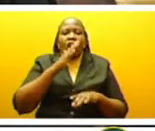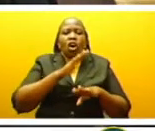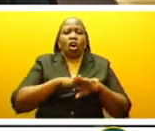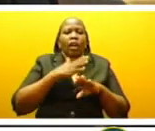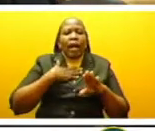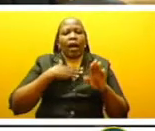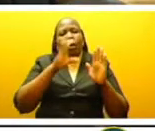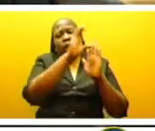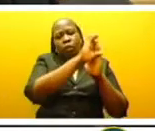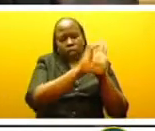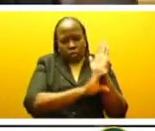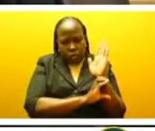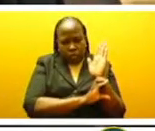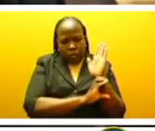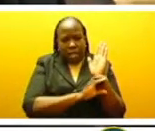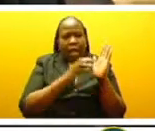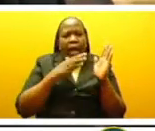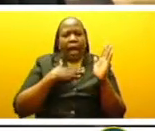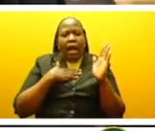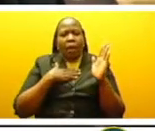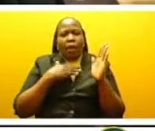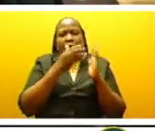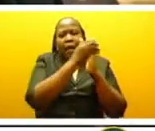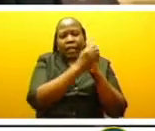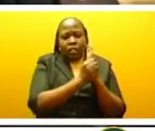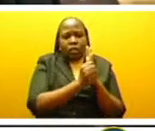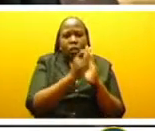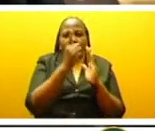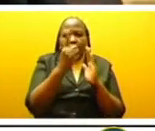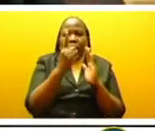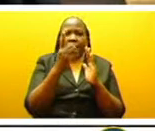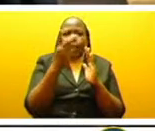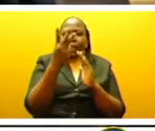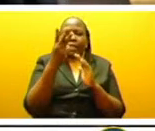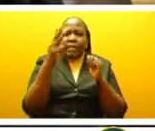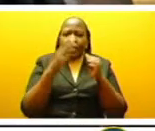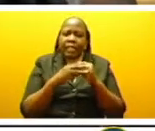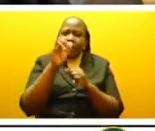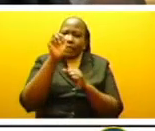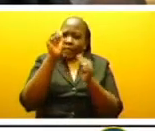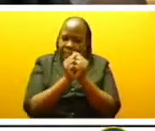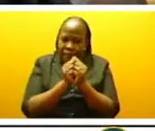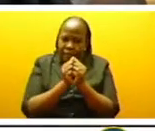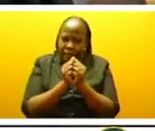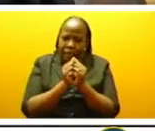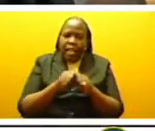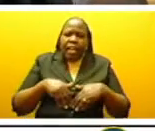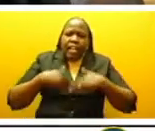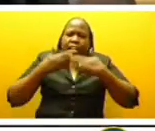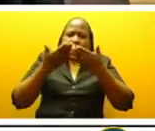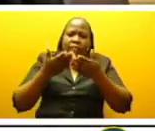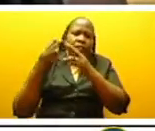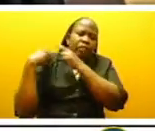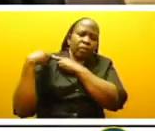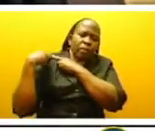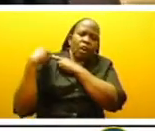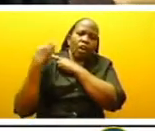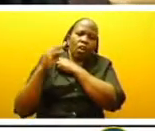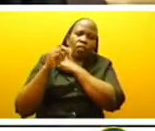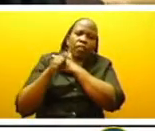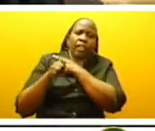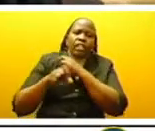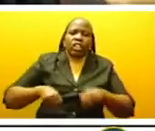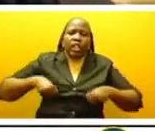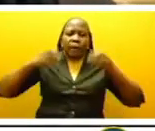Article 138.10 places an obligation upon the chairperson of the commission to